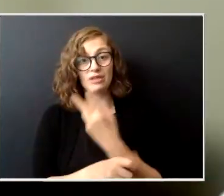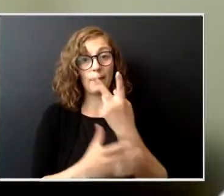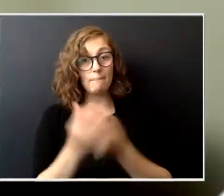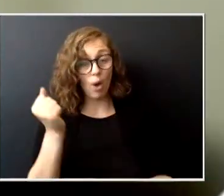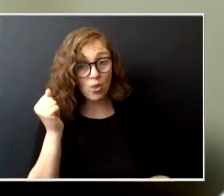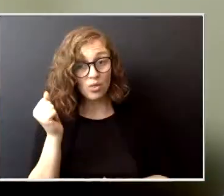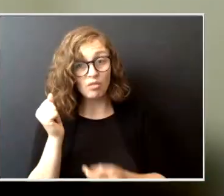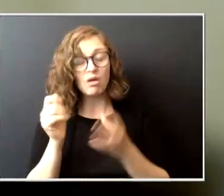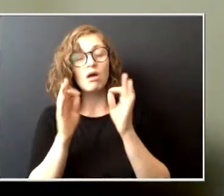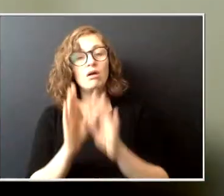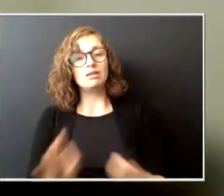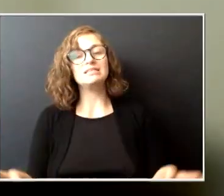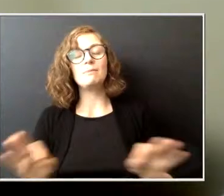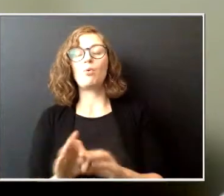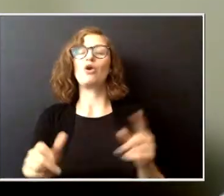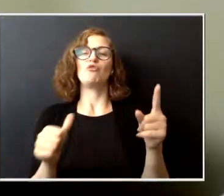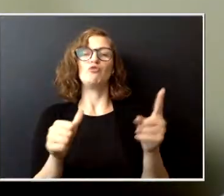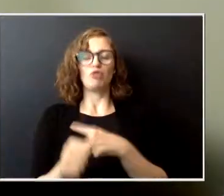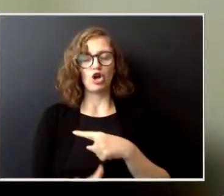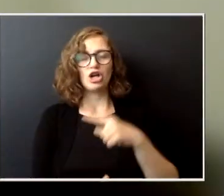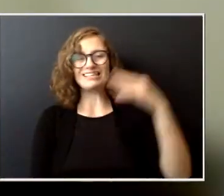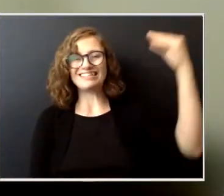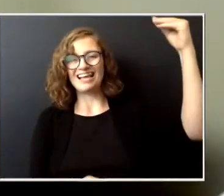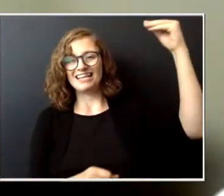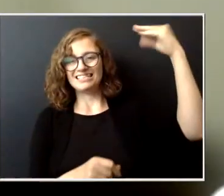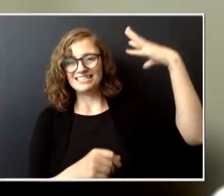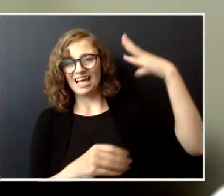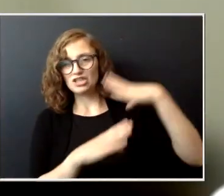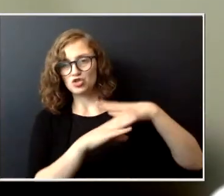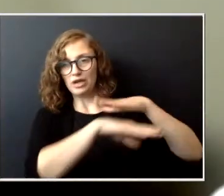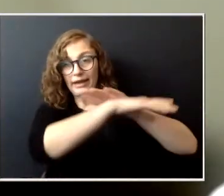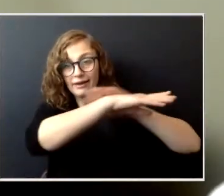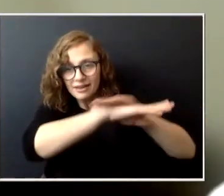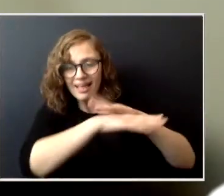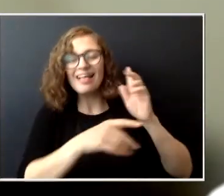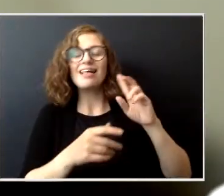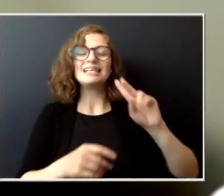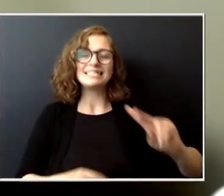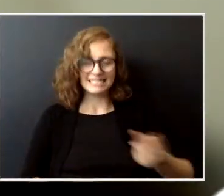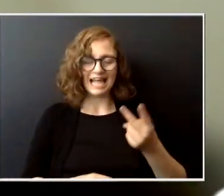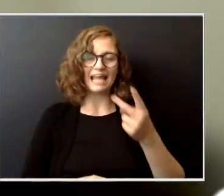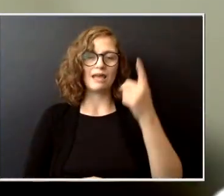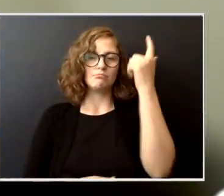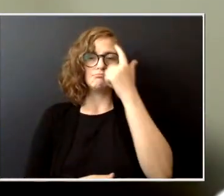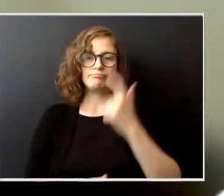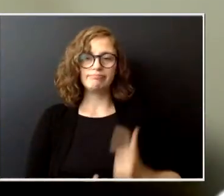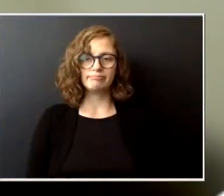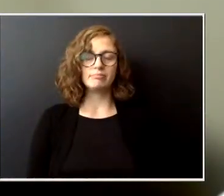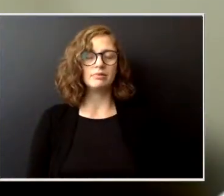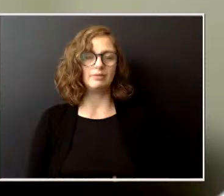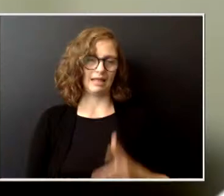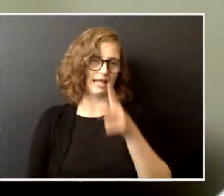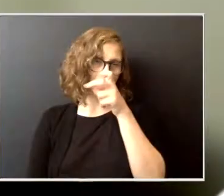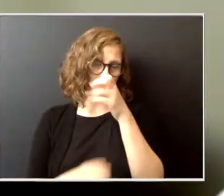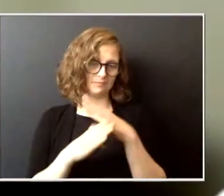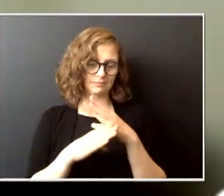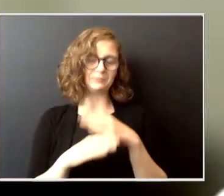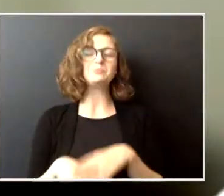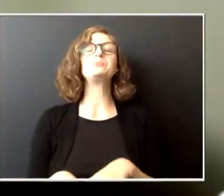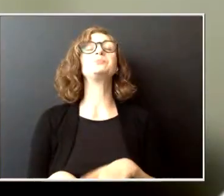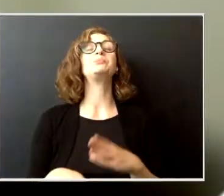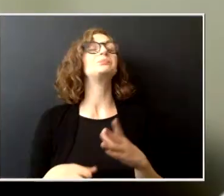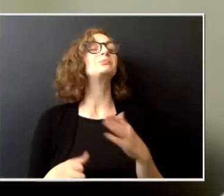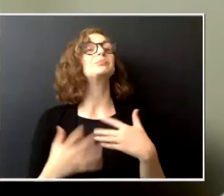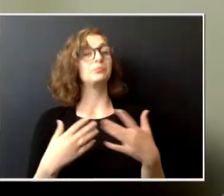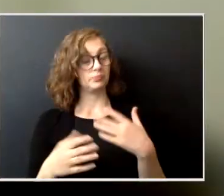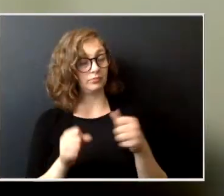first and then the insect repellent. As far as COVID goes, certainly throughout the nation, it is still